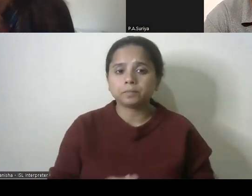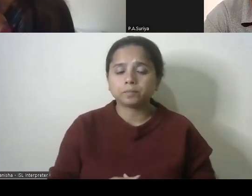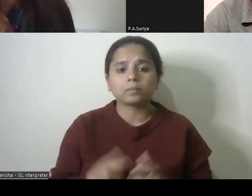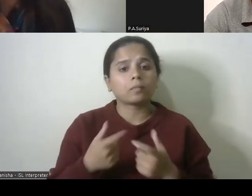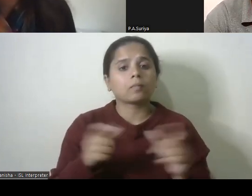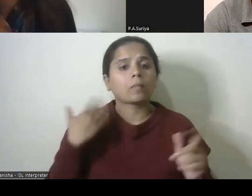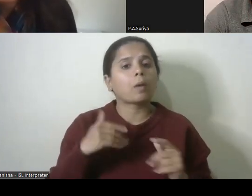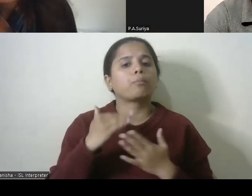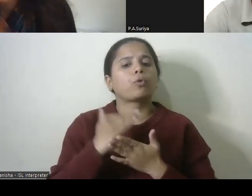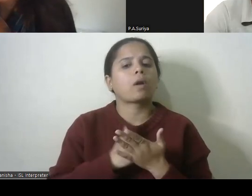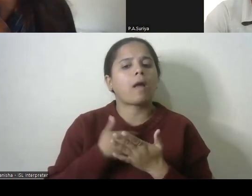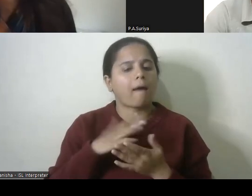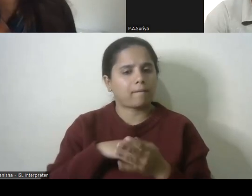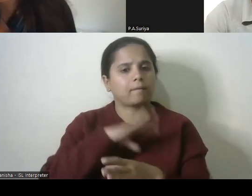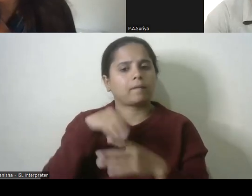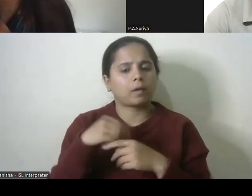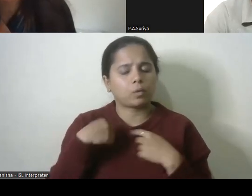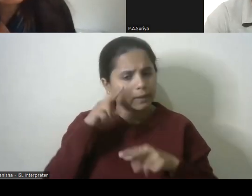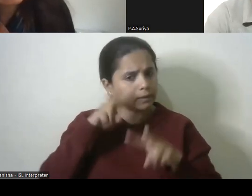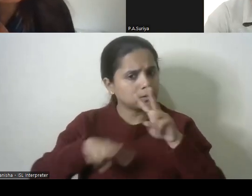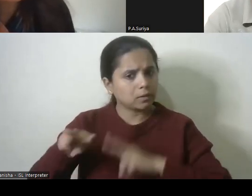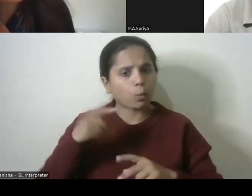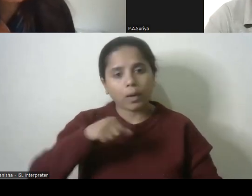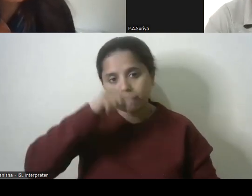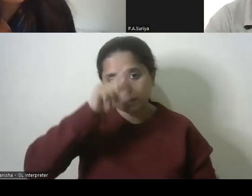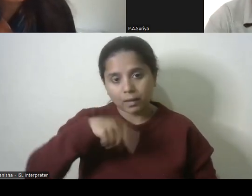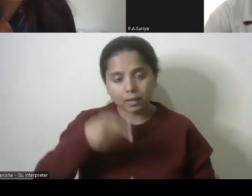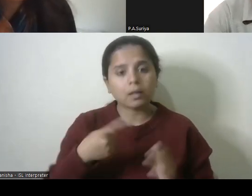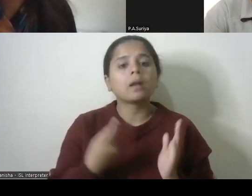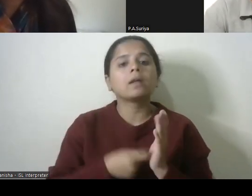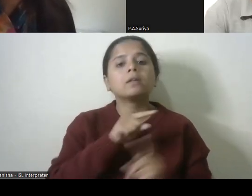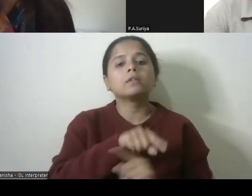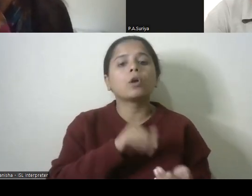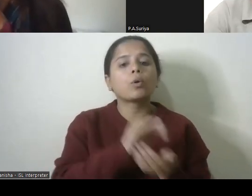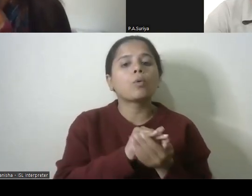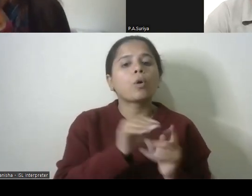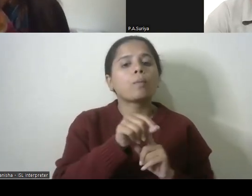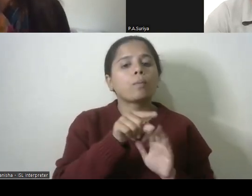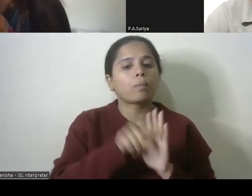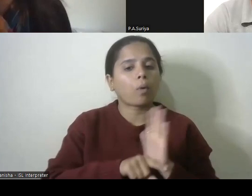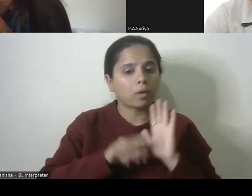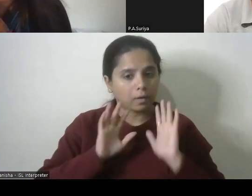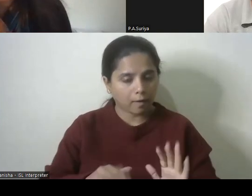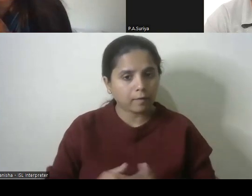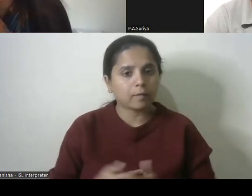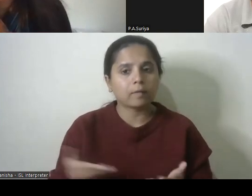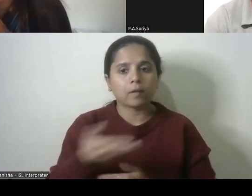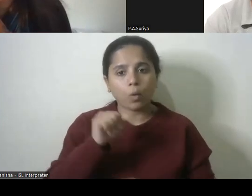a large program looking at what Indian reservation policy can teach us about